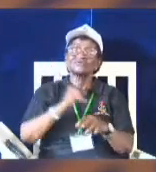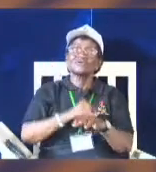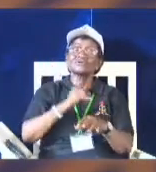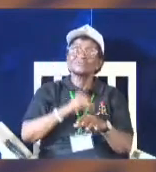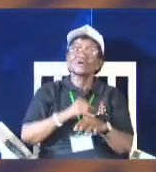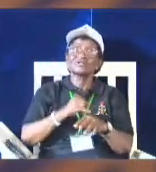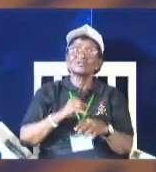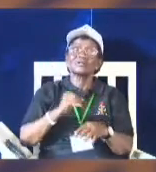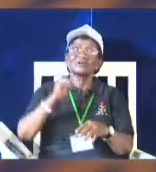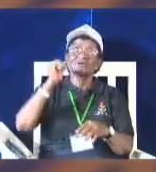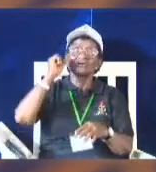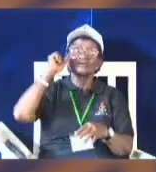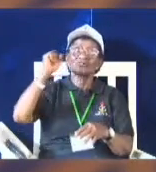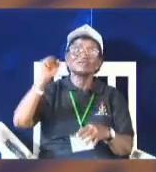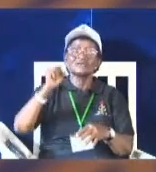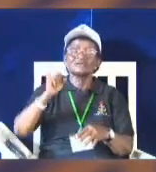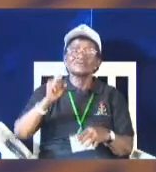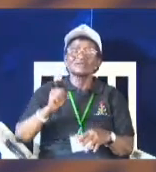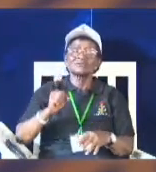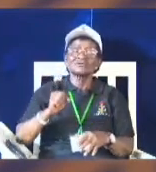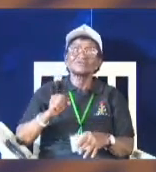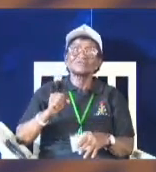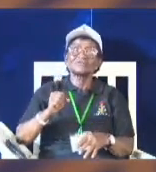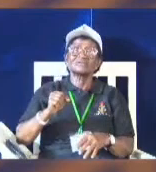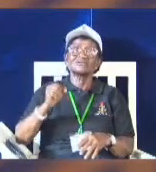His father fought with another man.